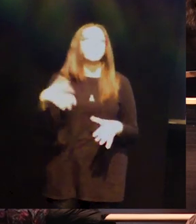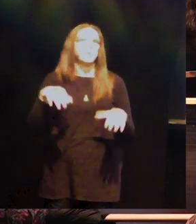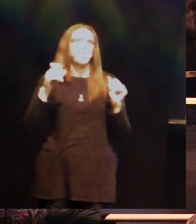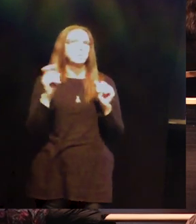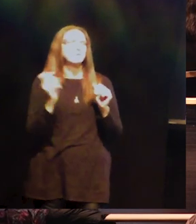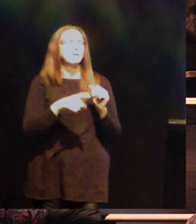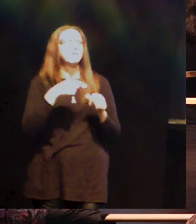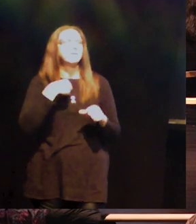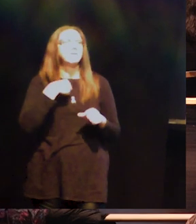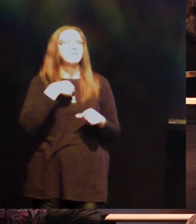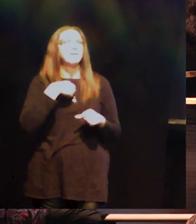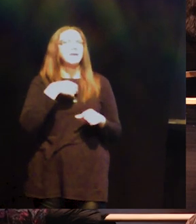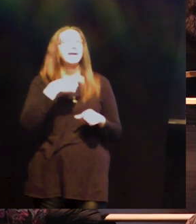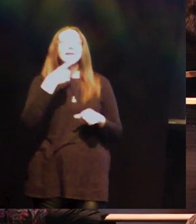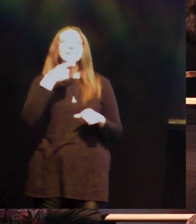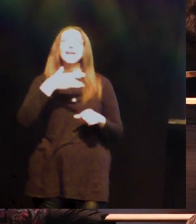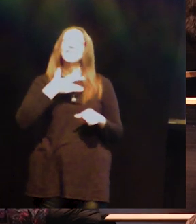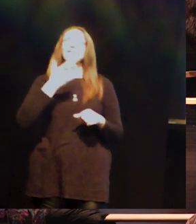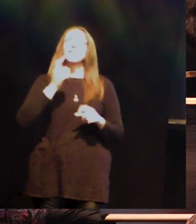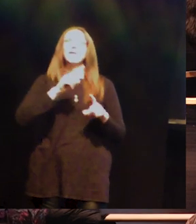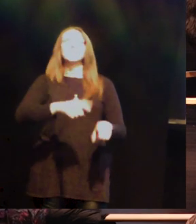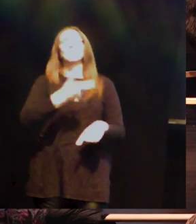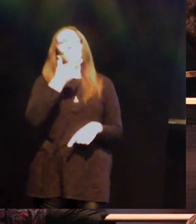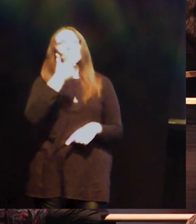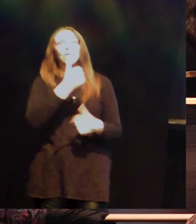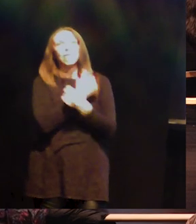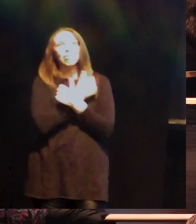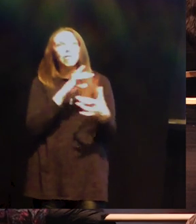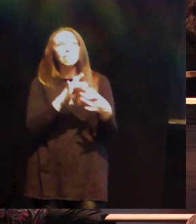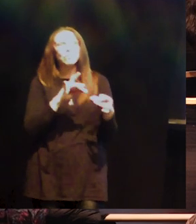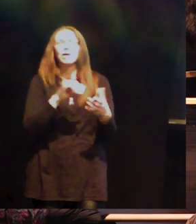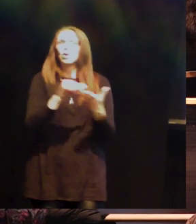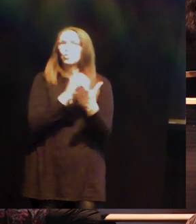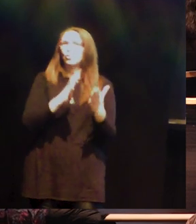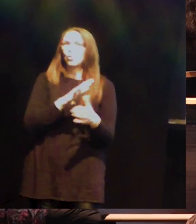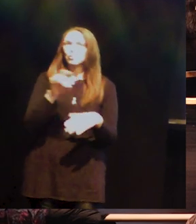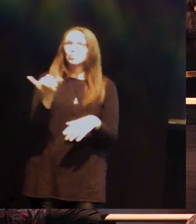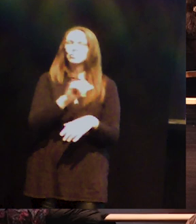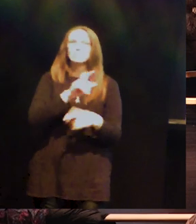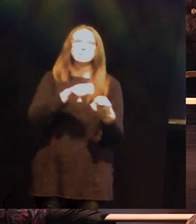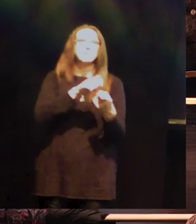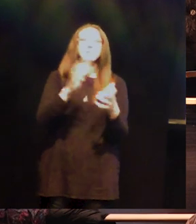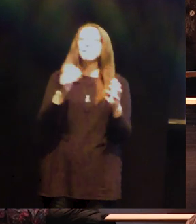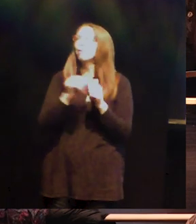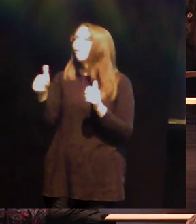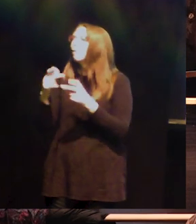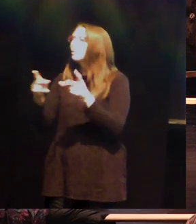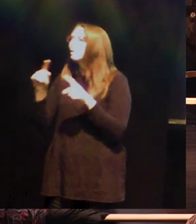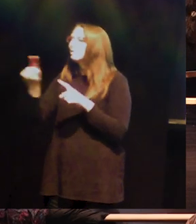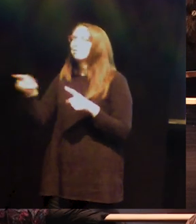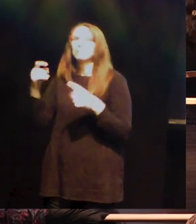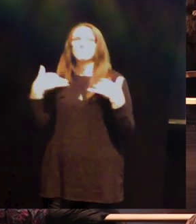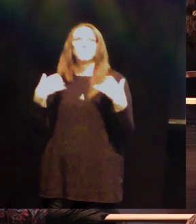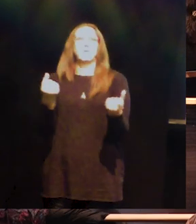I was coming to see a love story, I do think that, and New Yorkers specifically, compared to other places in the world, you have to be